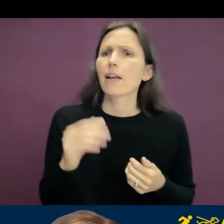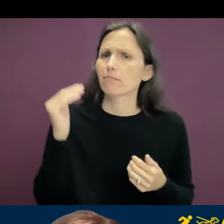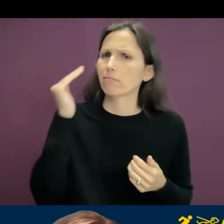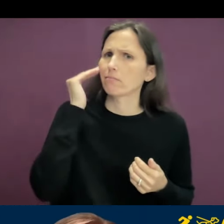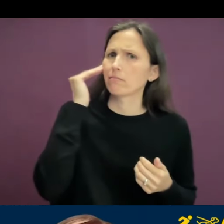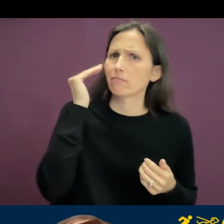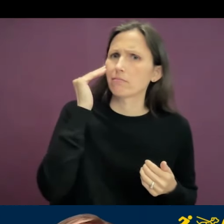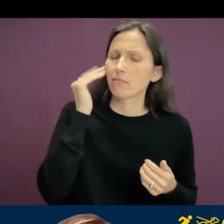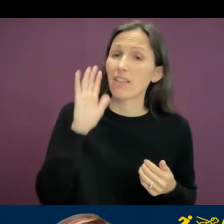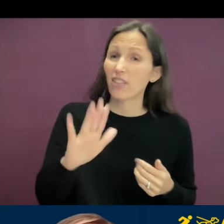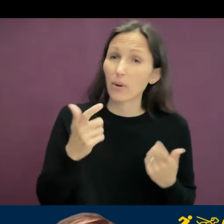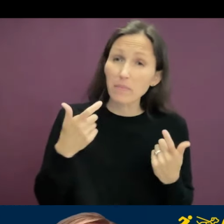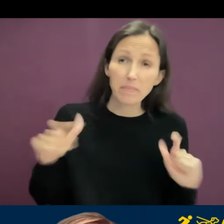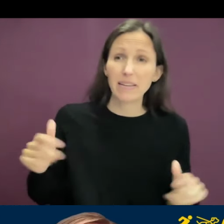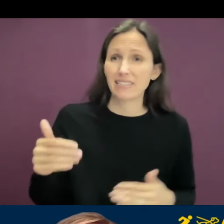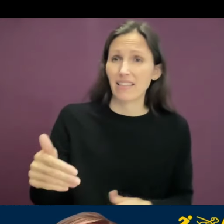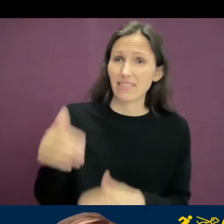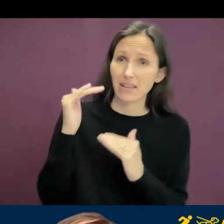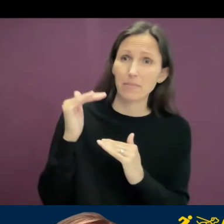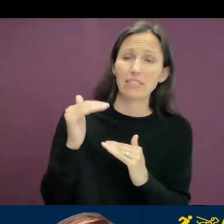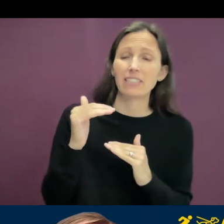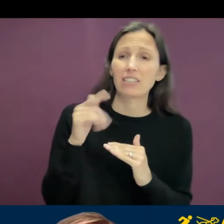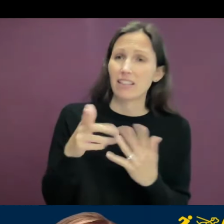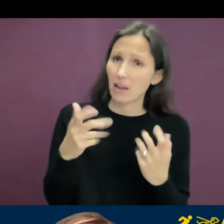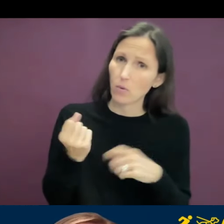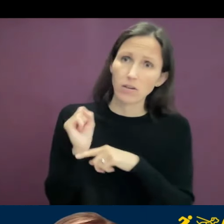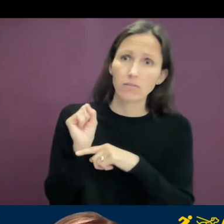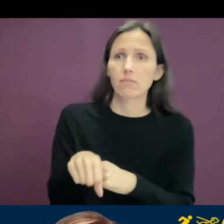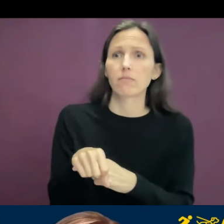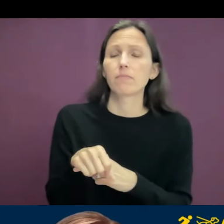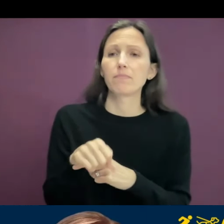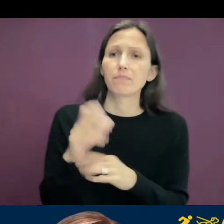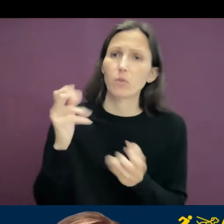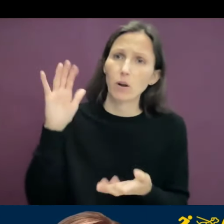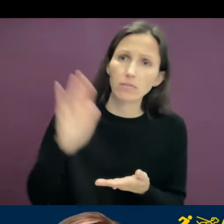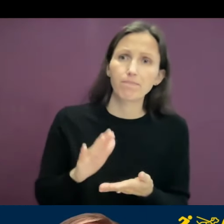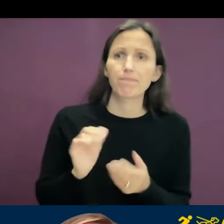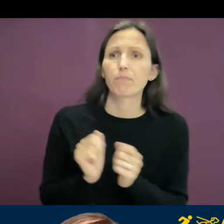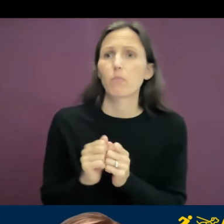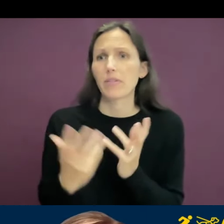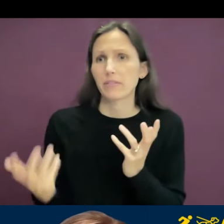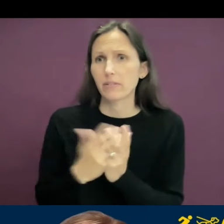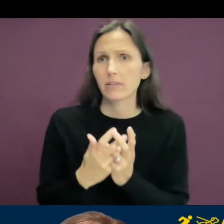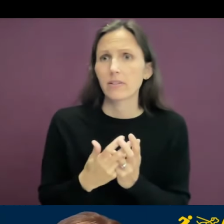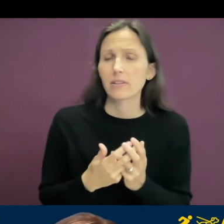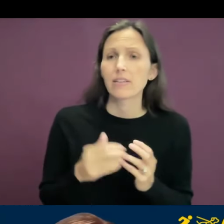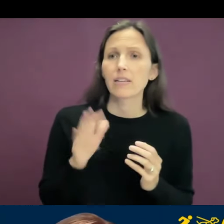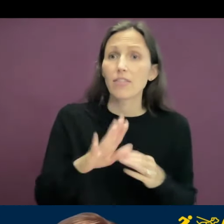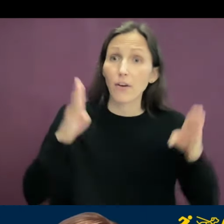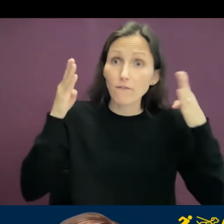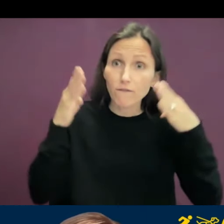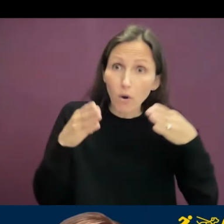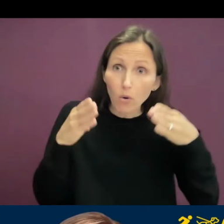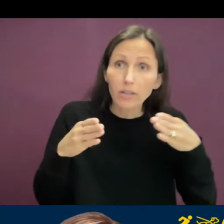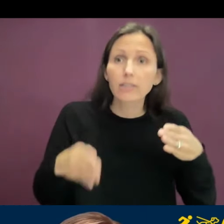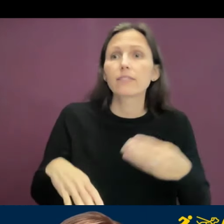their largest limitation that they're working to mitigate with an accommodation is their focus and